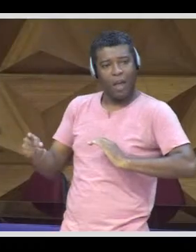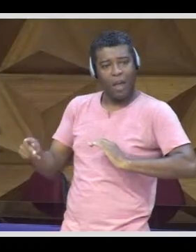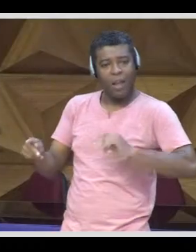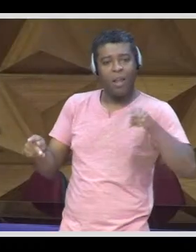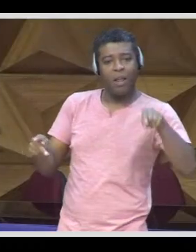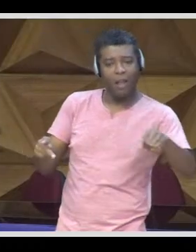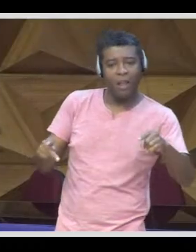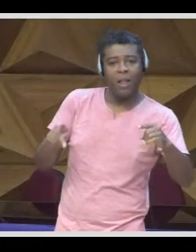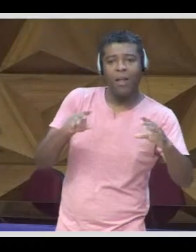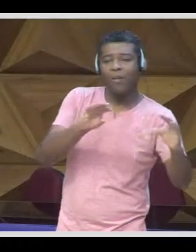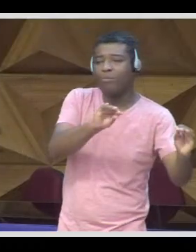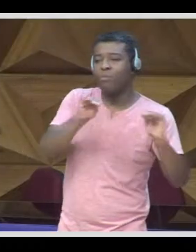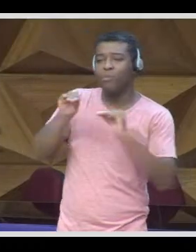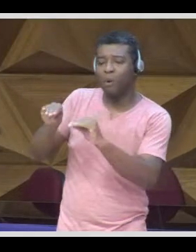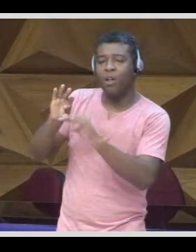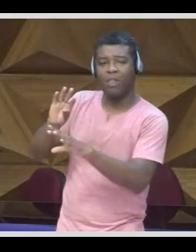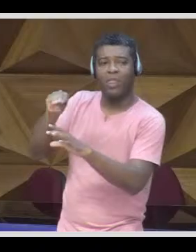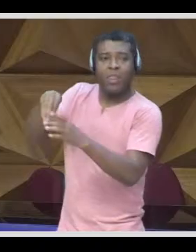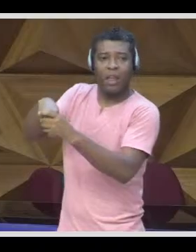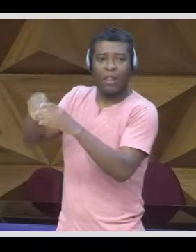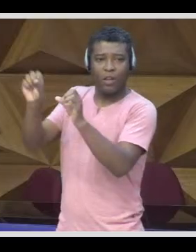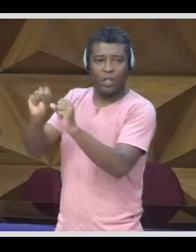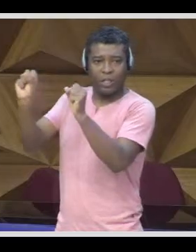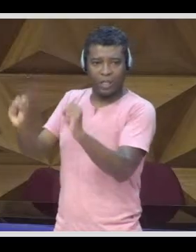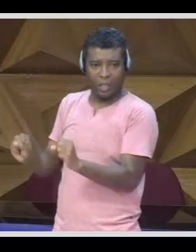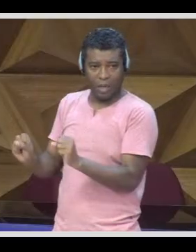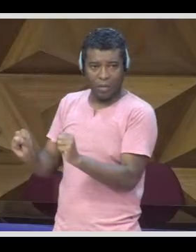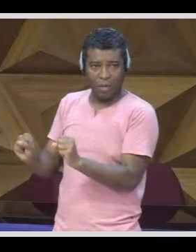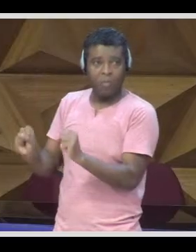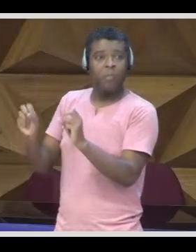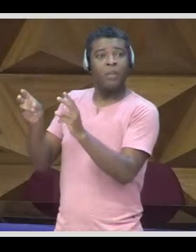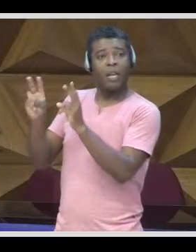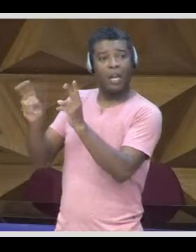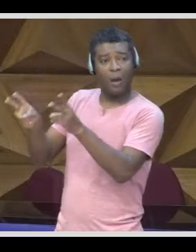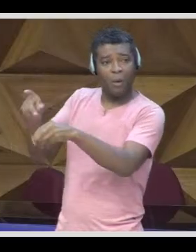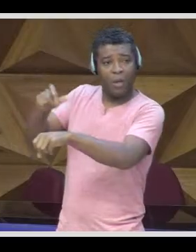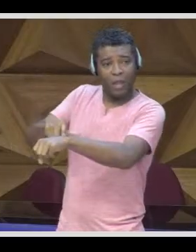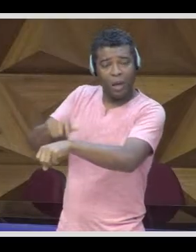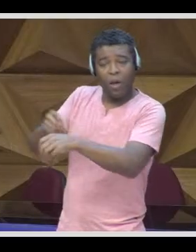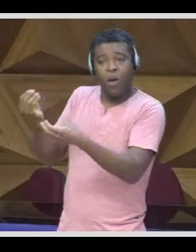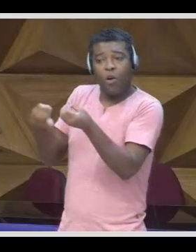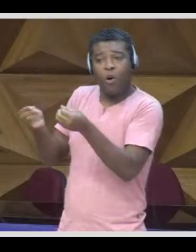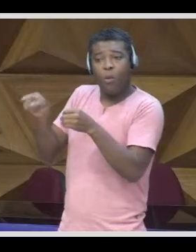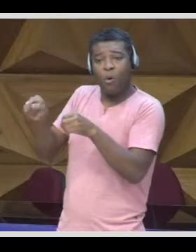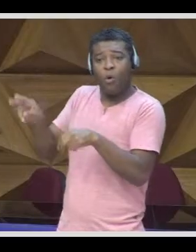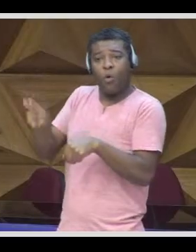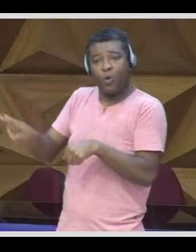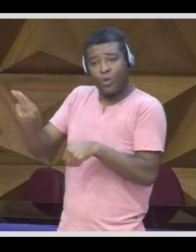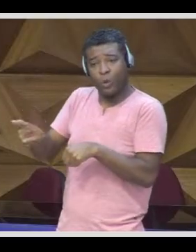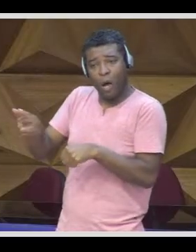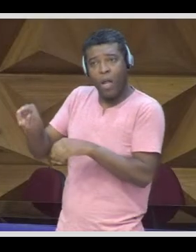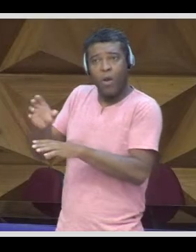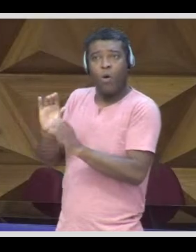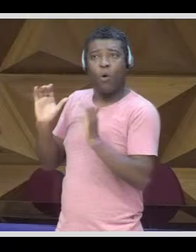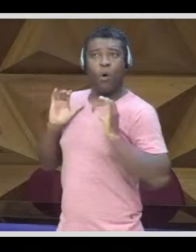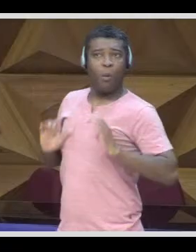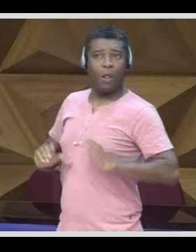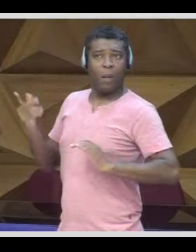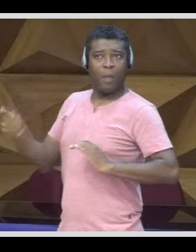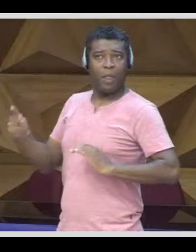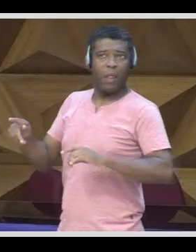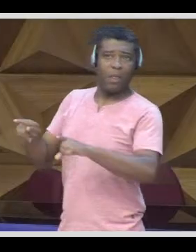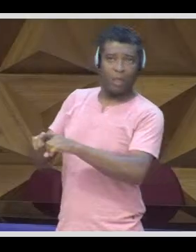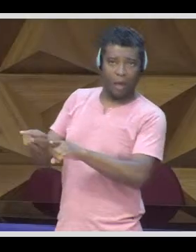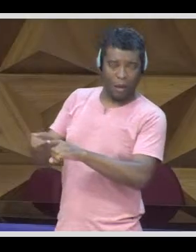system performance dictates how the user behaves or influence how the user behaves as well. So I started looking into user